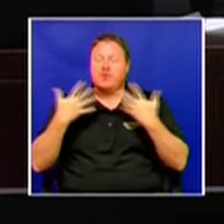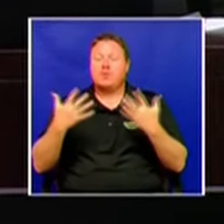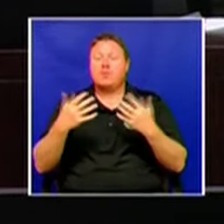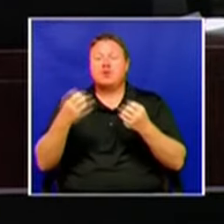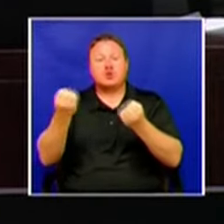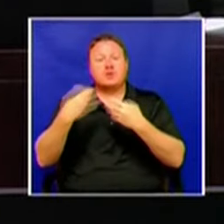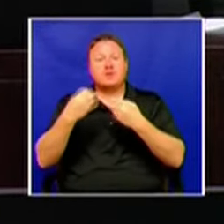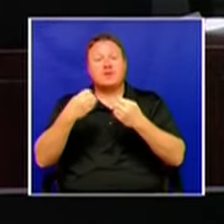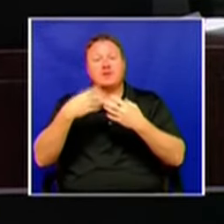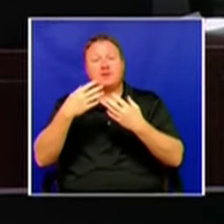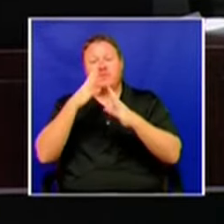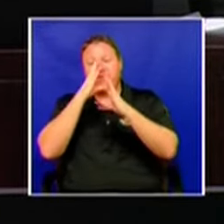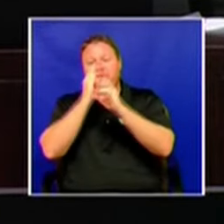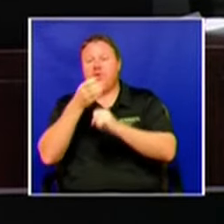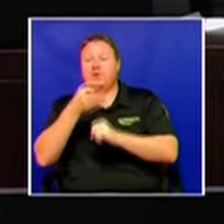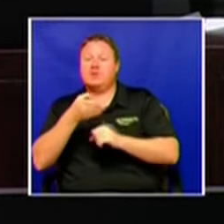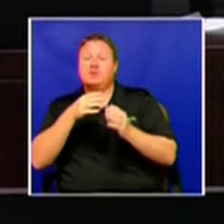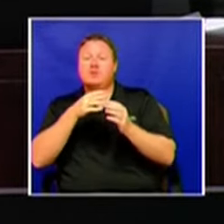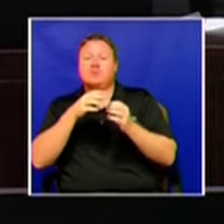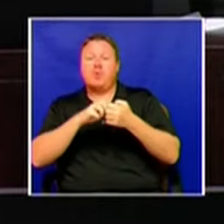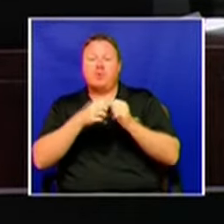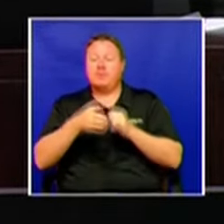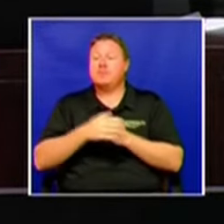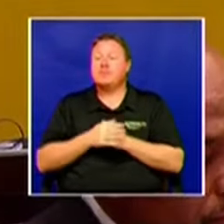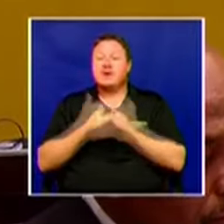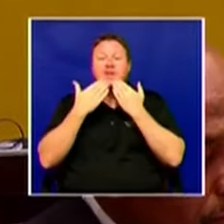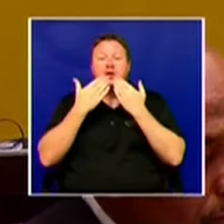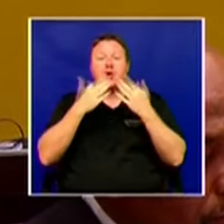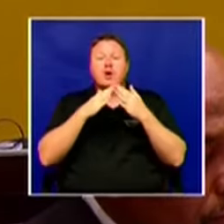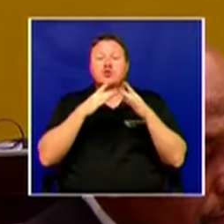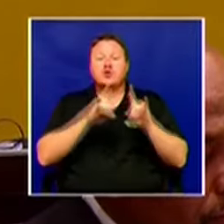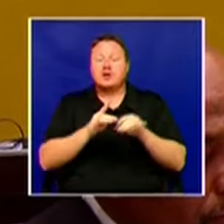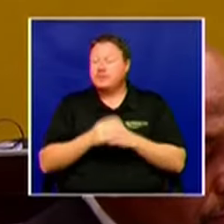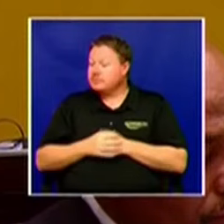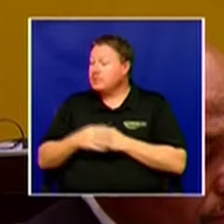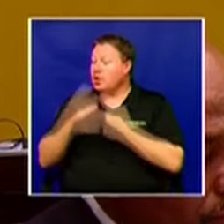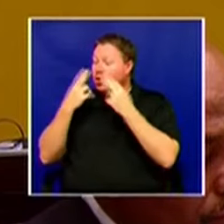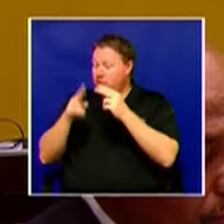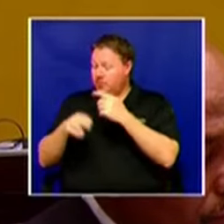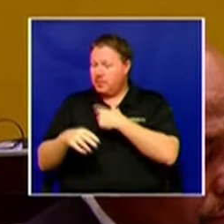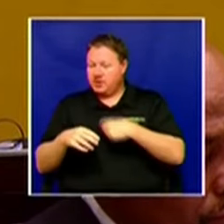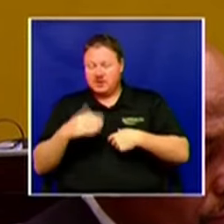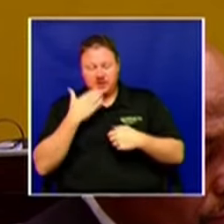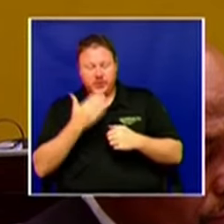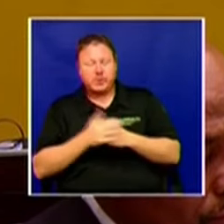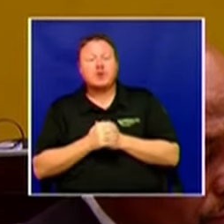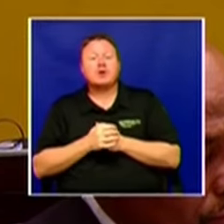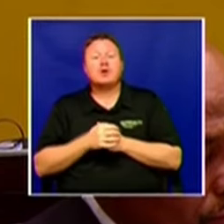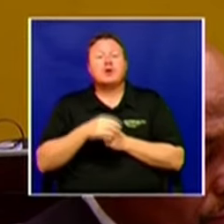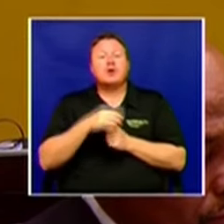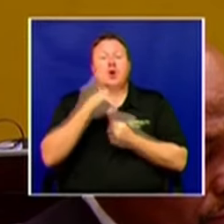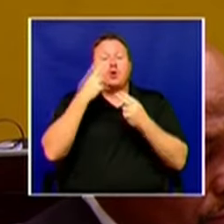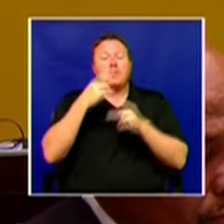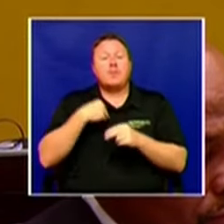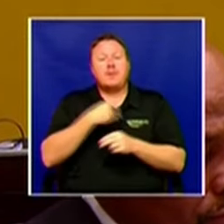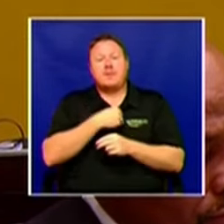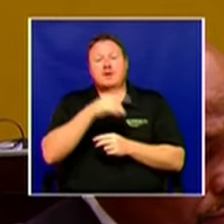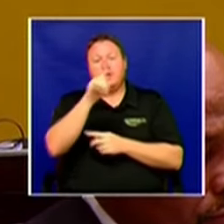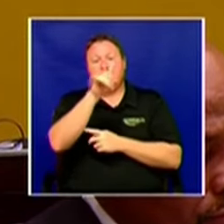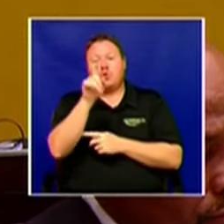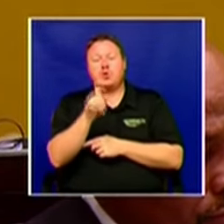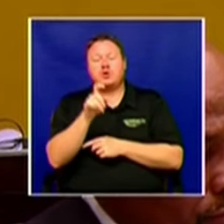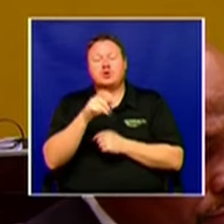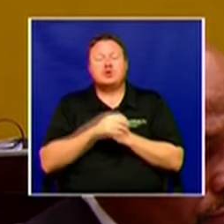Thank you, House Chair. Thank you, Honourable President. Honourable Members, question number two has been asked by the Honourable Leader of